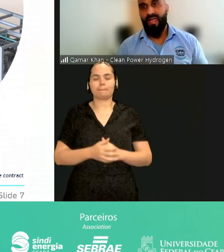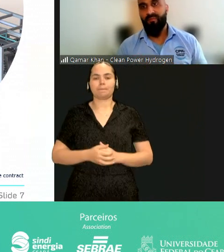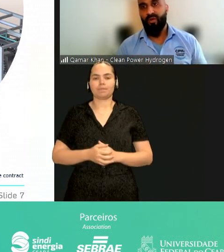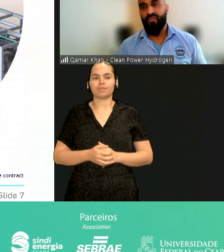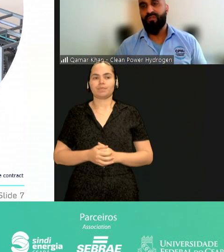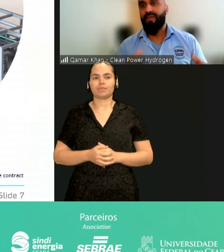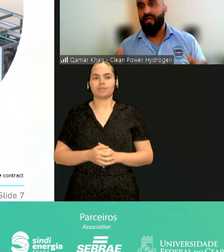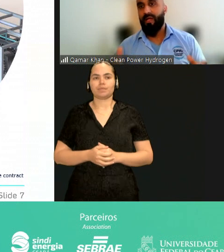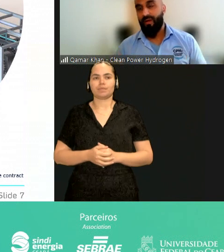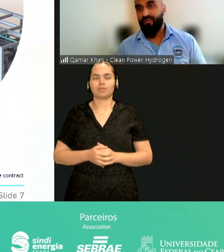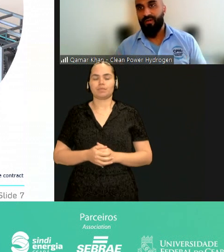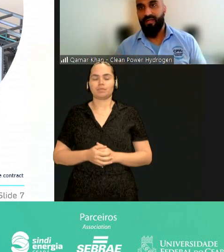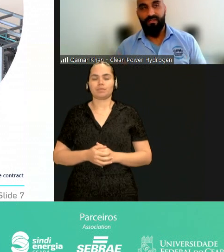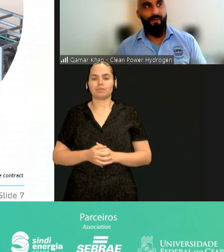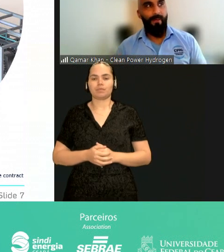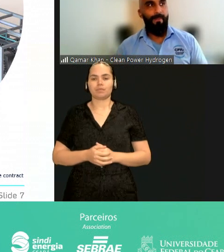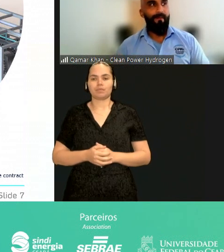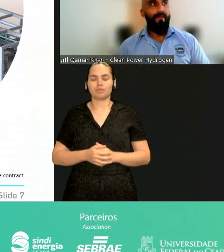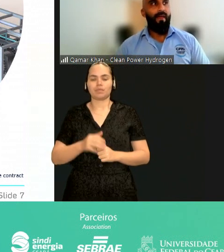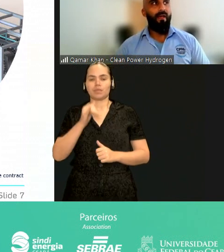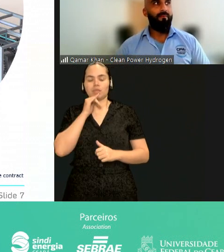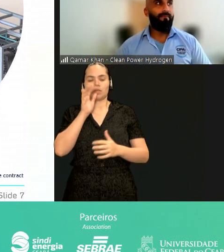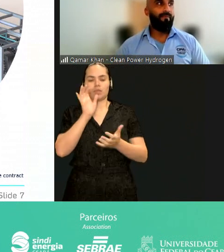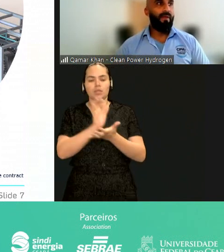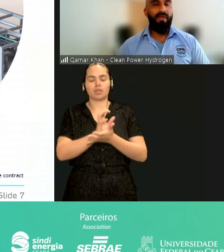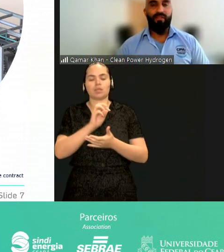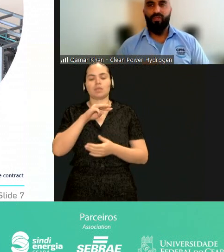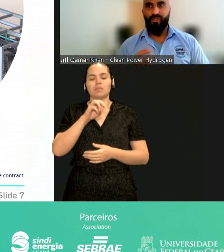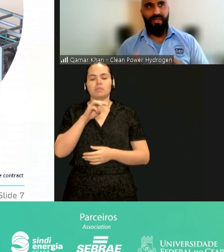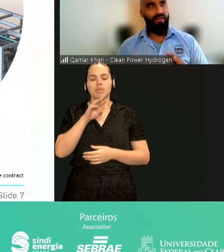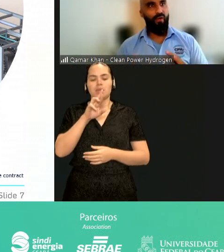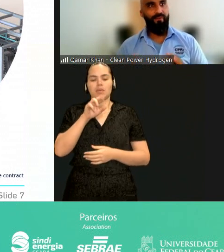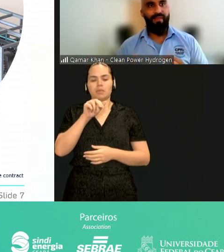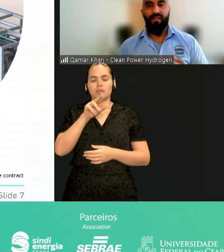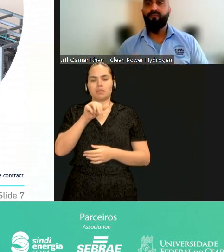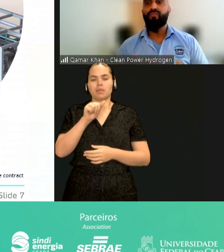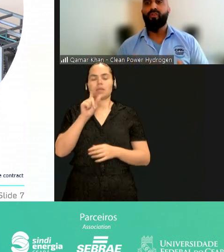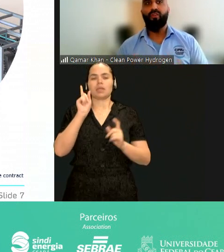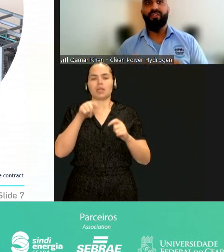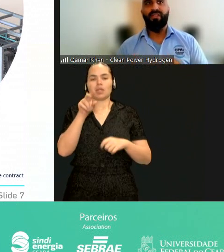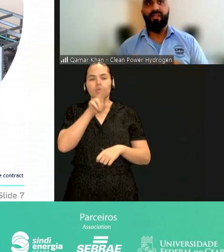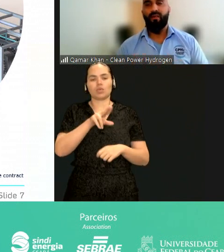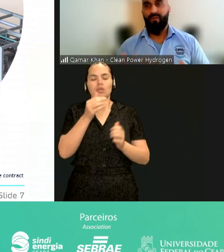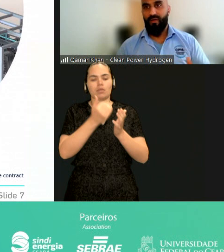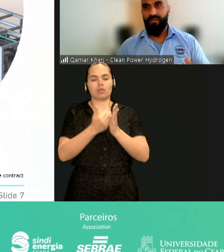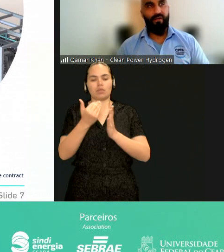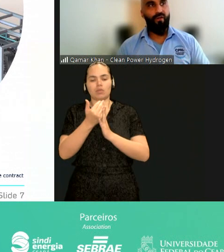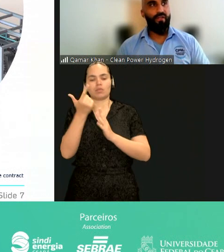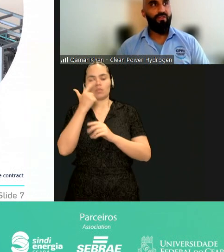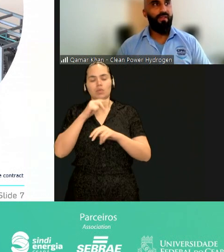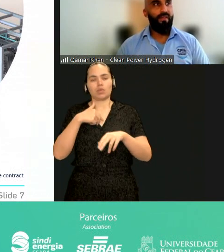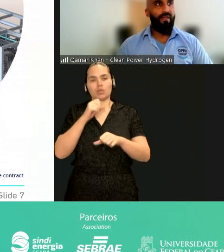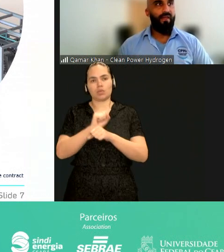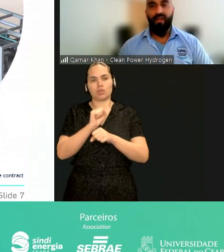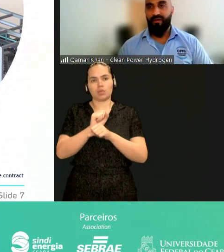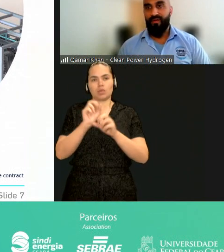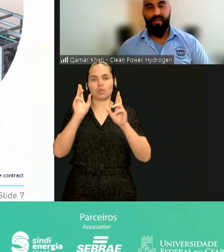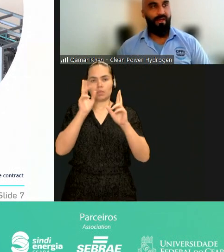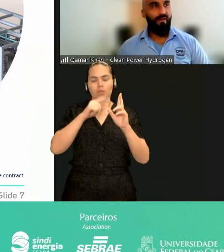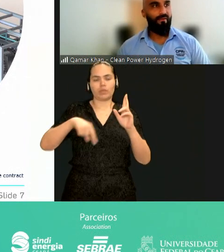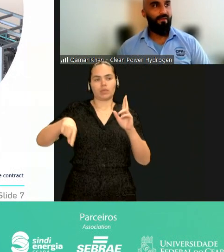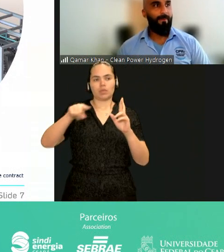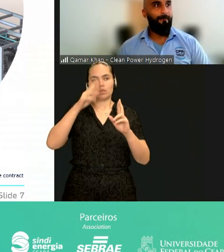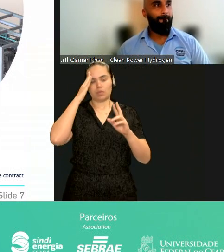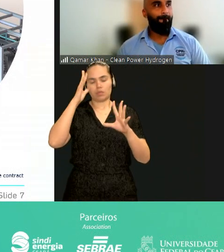to mine products to make our electrolyzer. So that hopefully that gives you a good understanding of our technology at a very